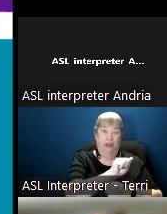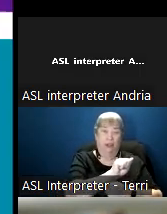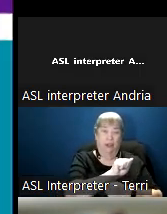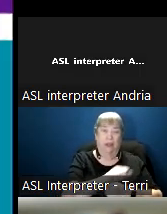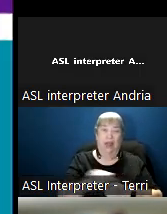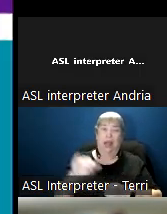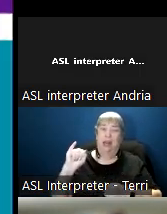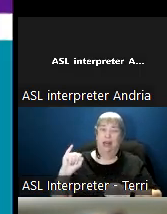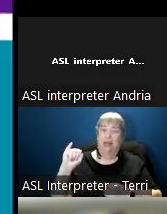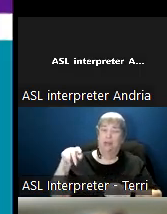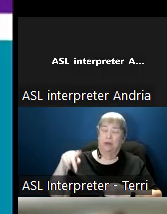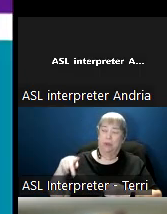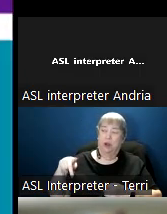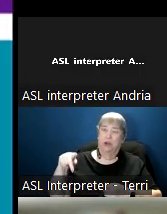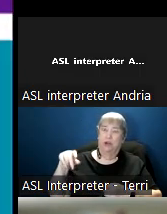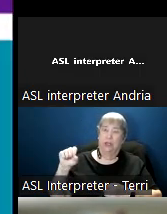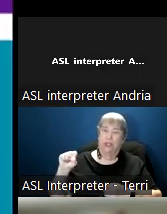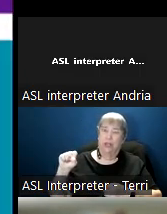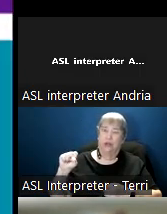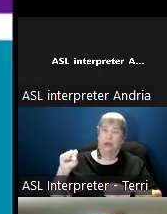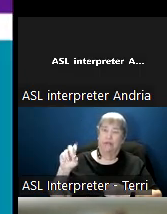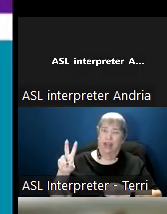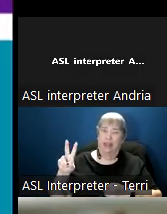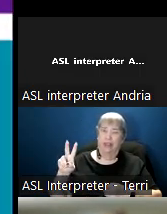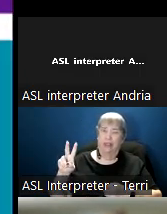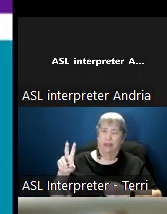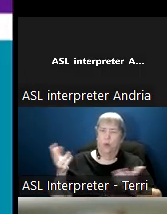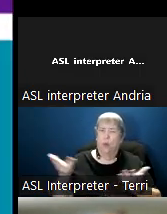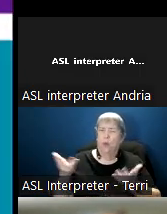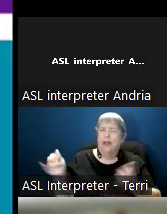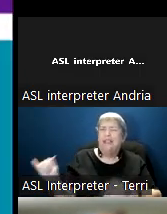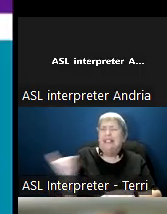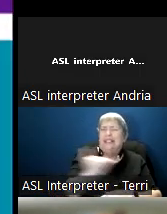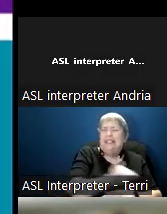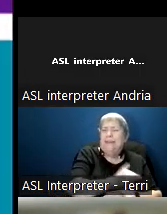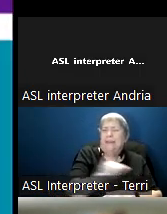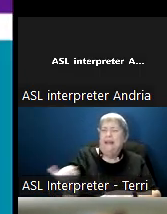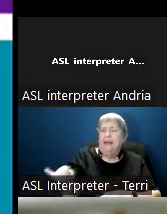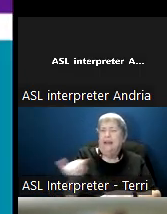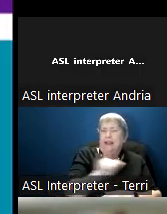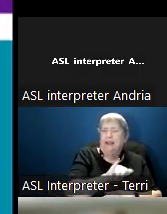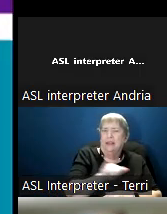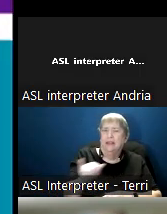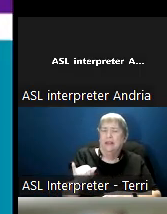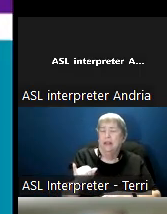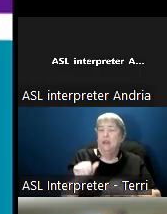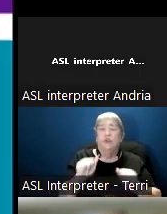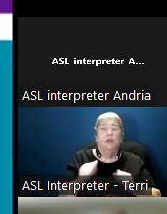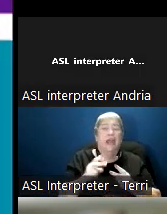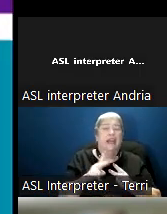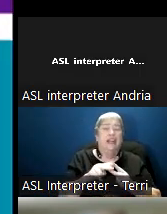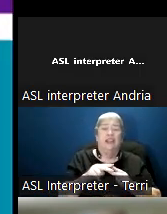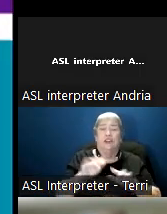sexual violence. Let's talk about the similarities first, and you can feel free to either unmute or put it in the chat. What are